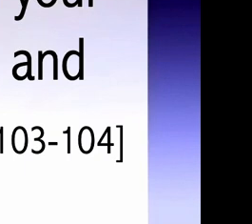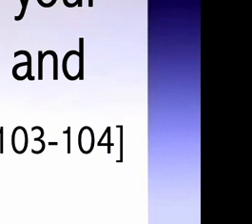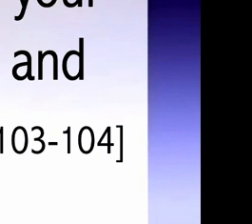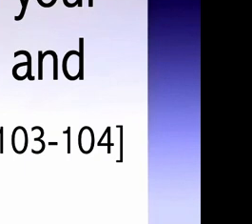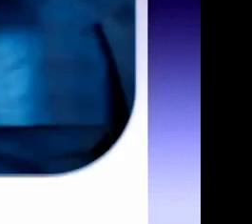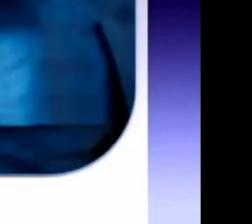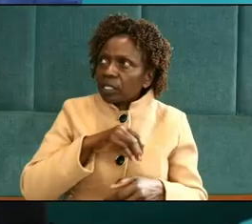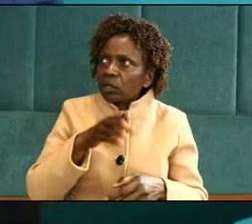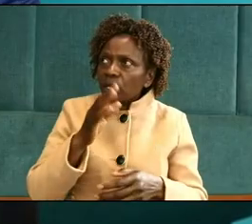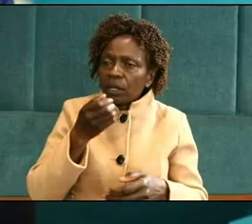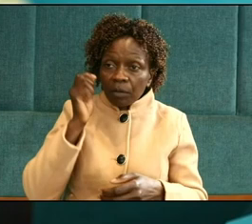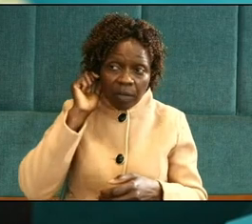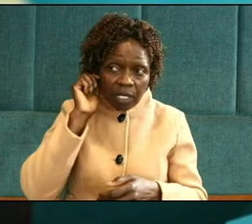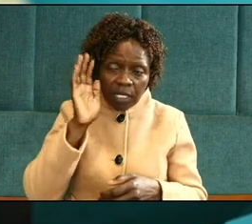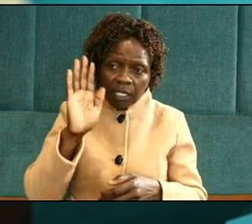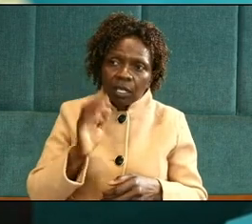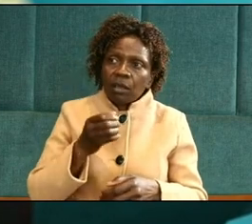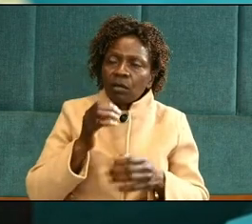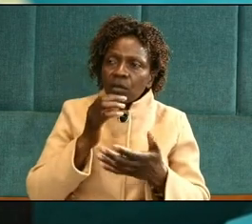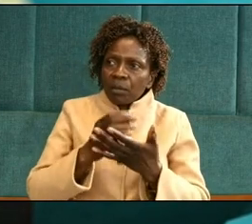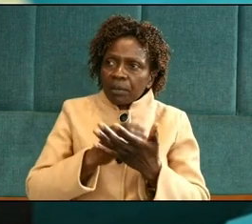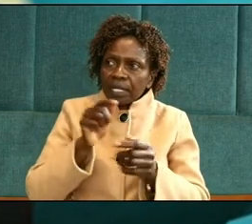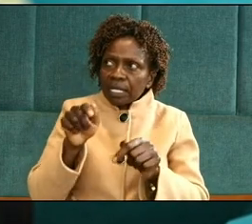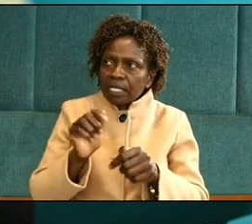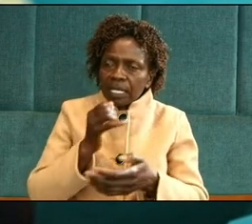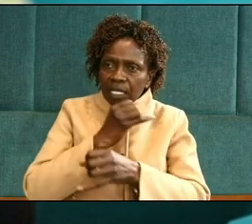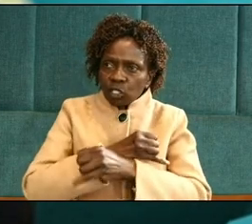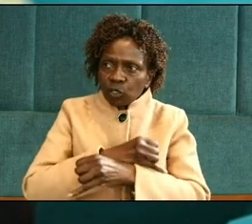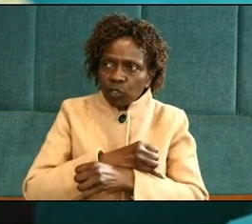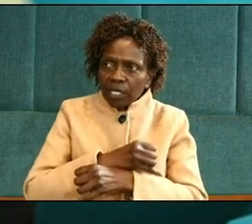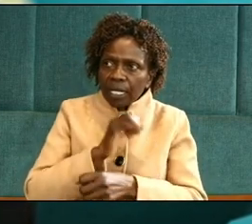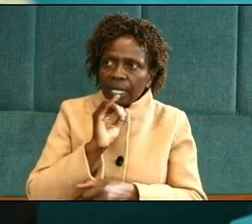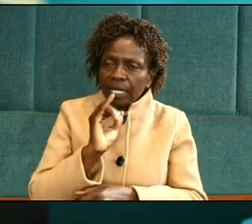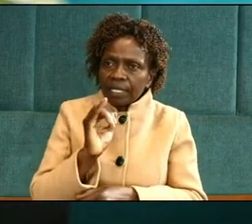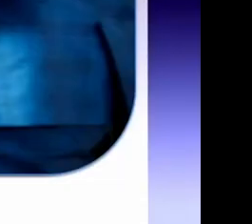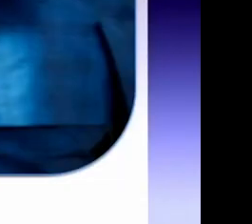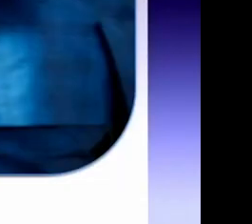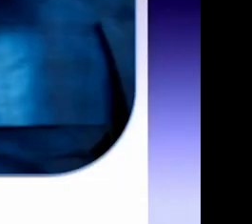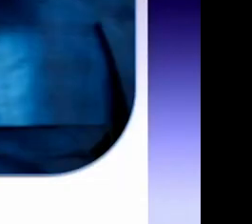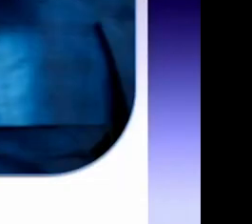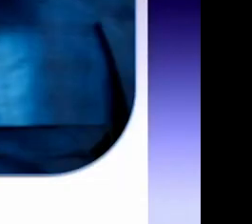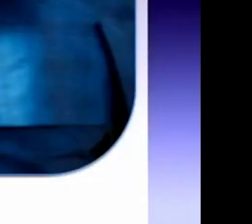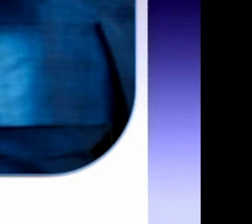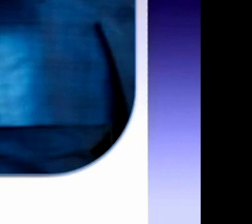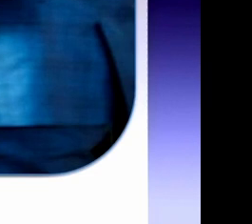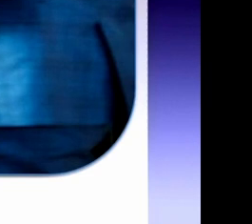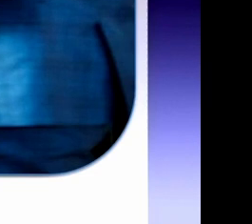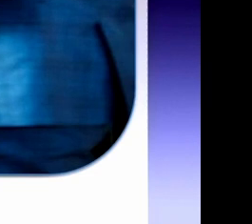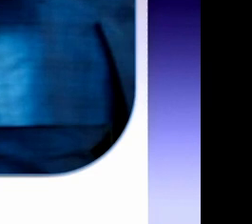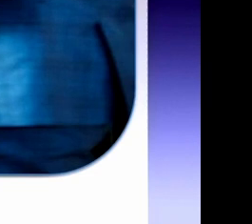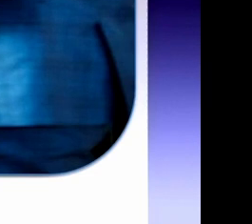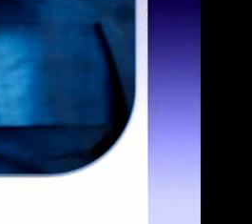God and obeys His commandment. This institution is a sacred one. I may not